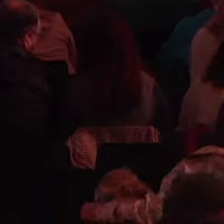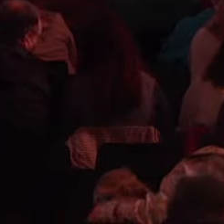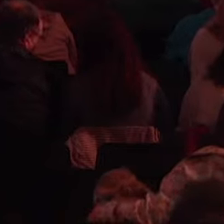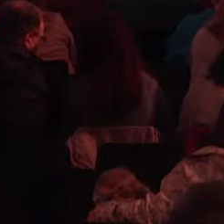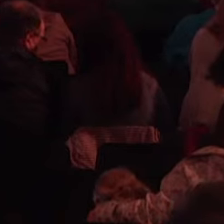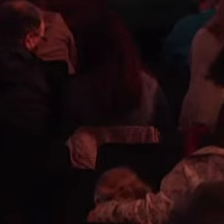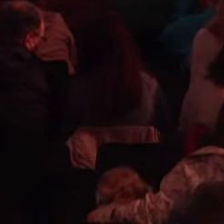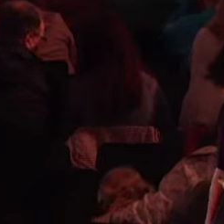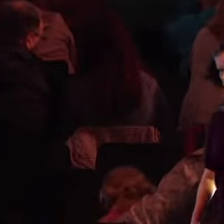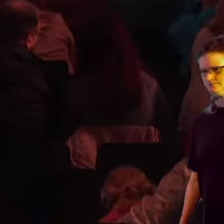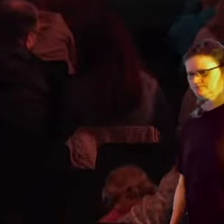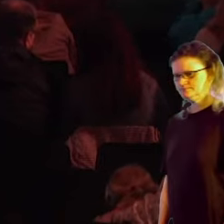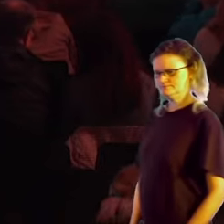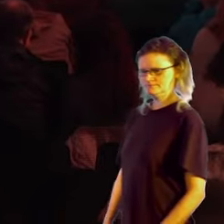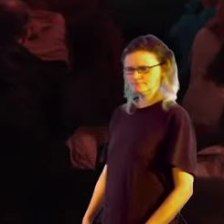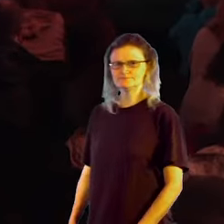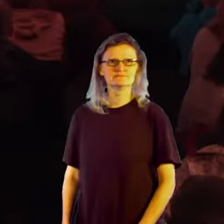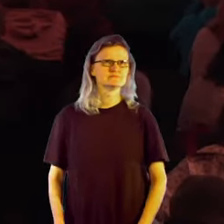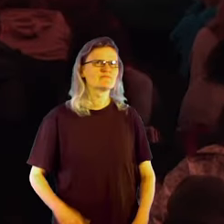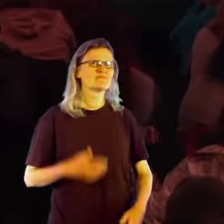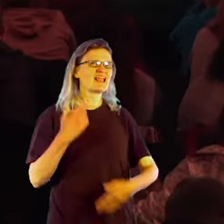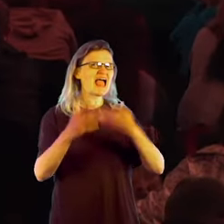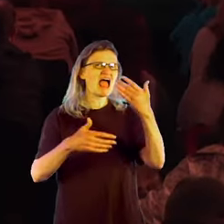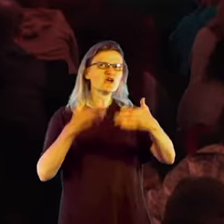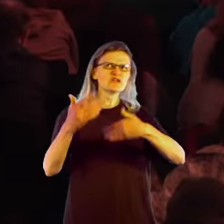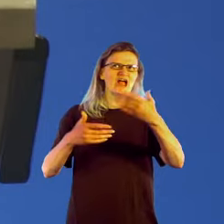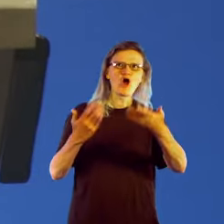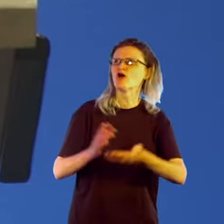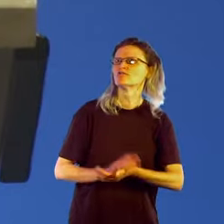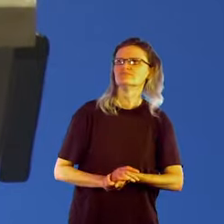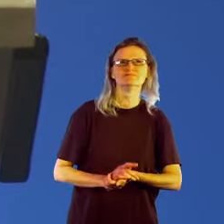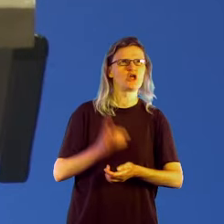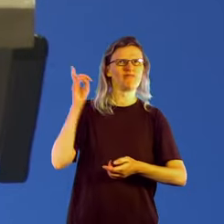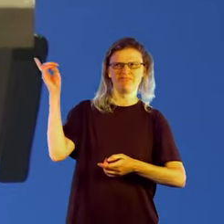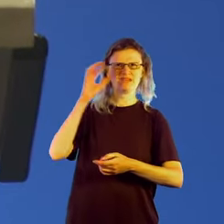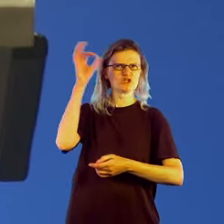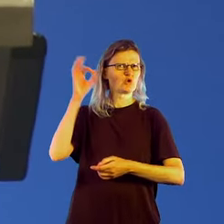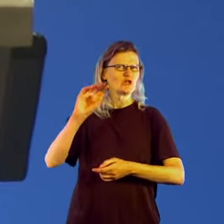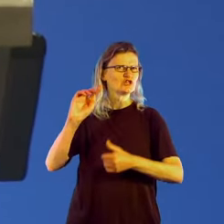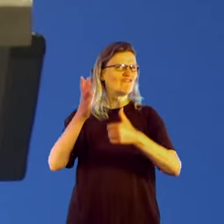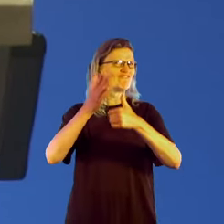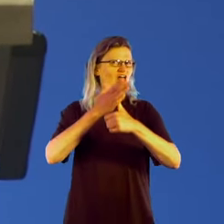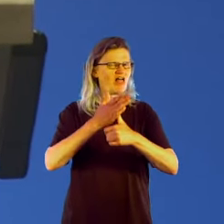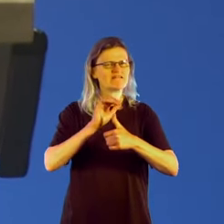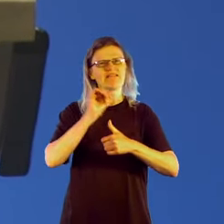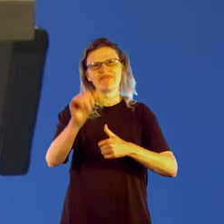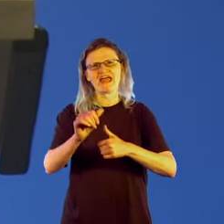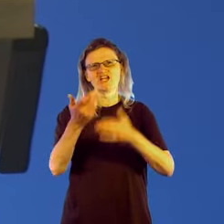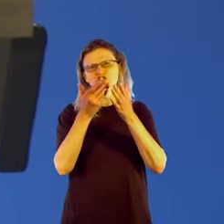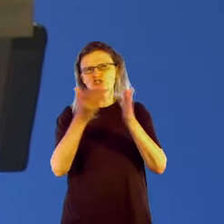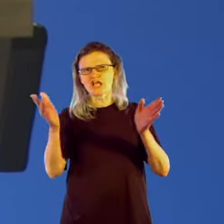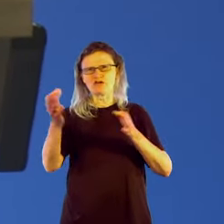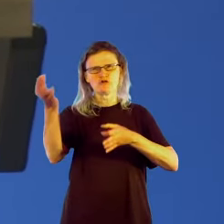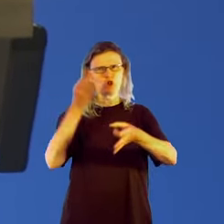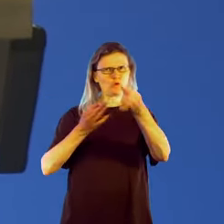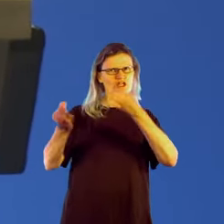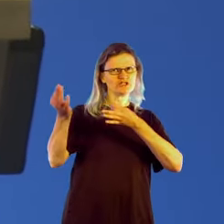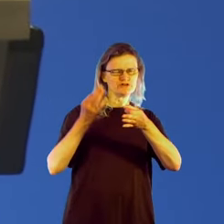Okay, how did you get on? Let's do the question on the screen first, and then we'll move into more general